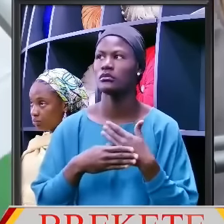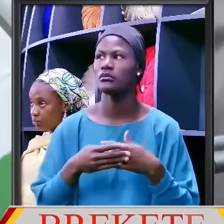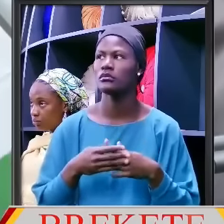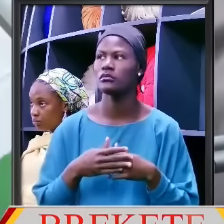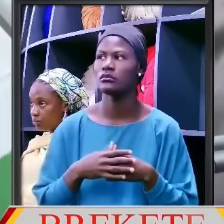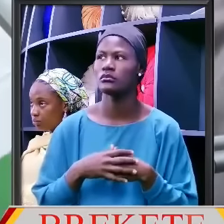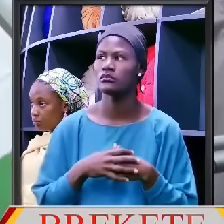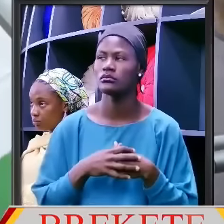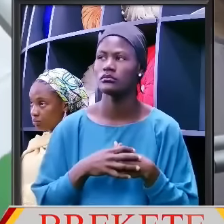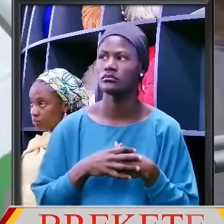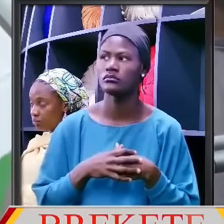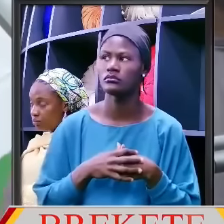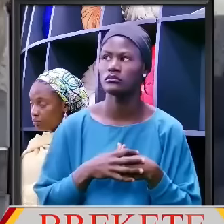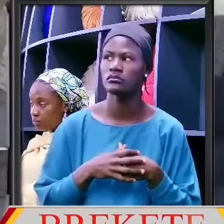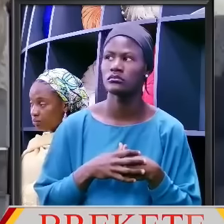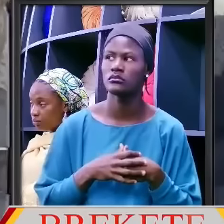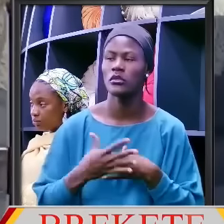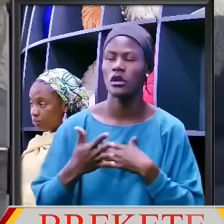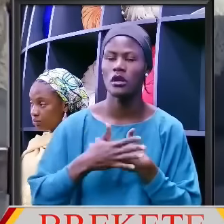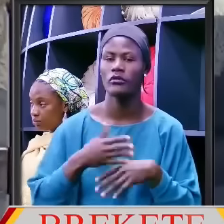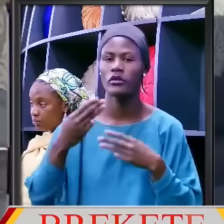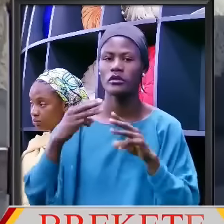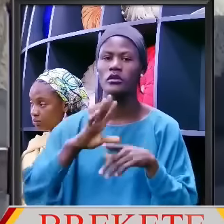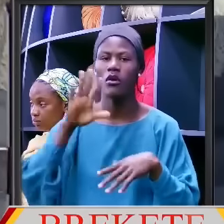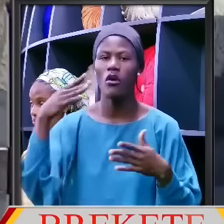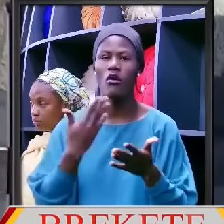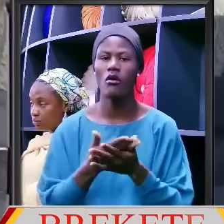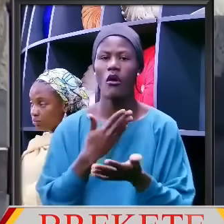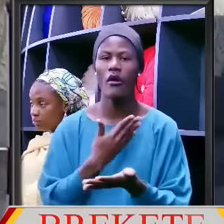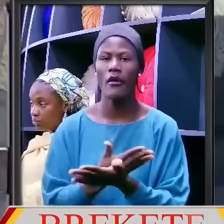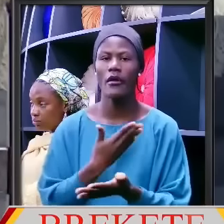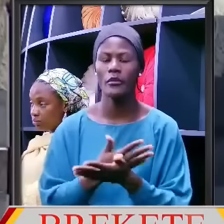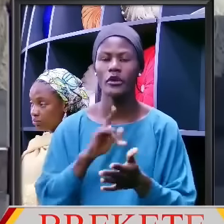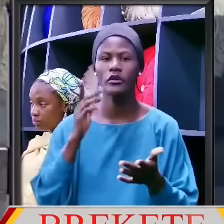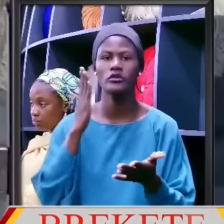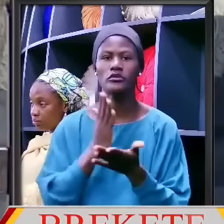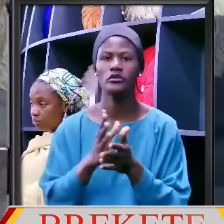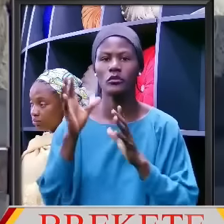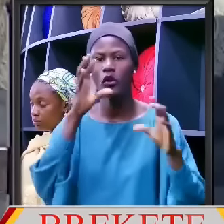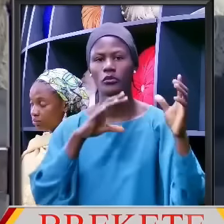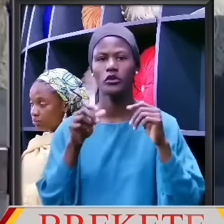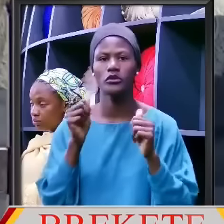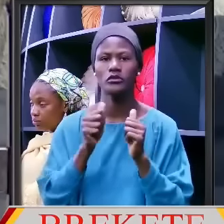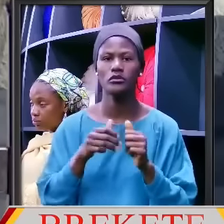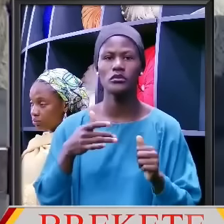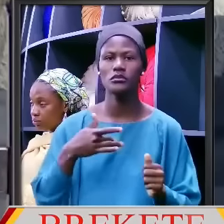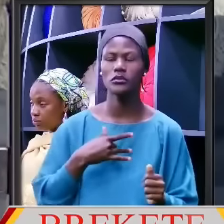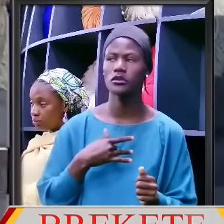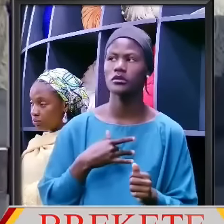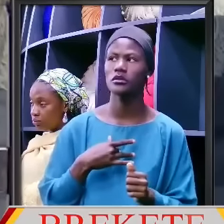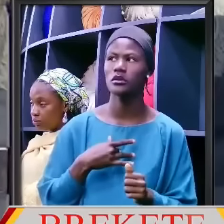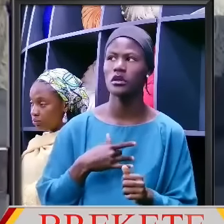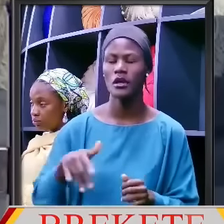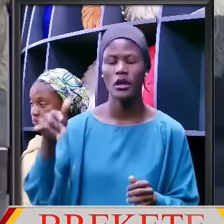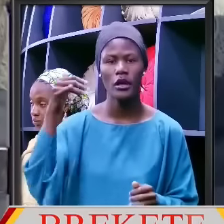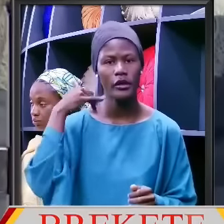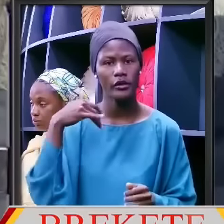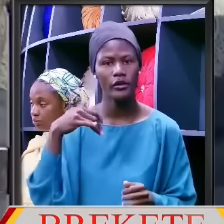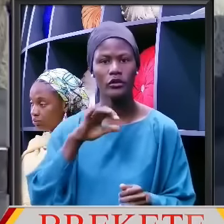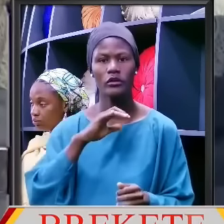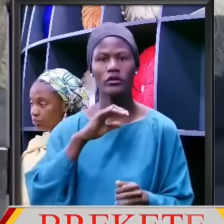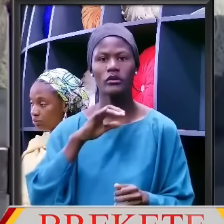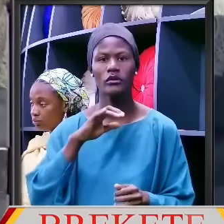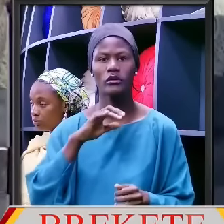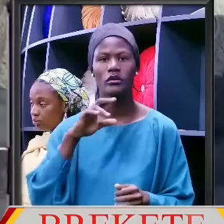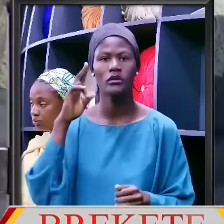continue. So after sending him all this money, he stopped communicating with me. I called his China